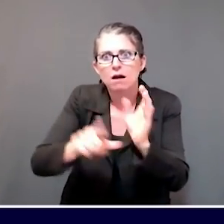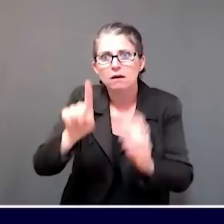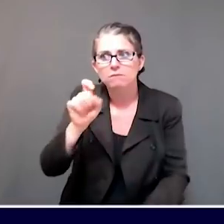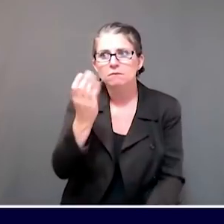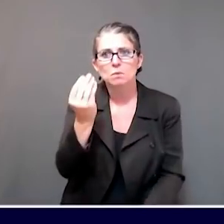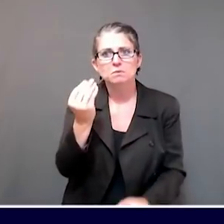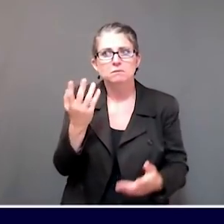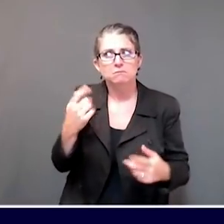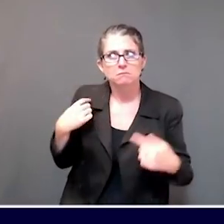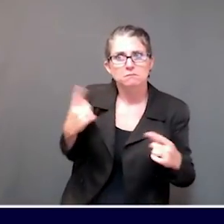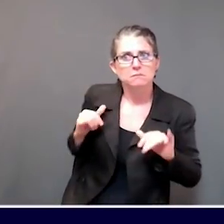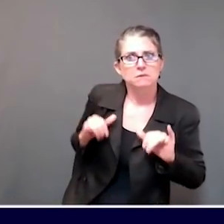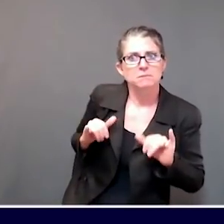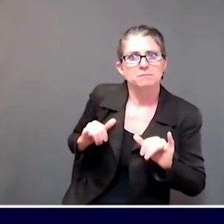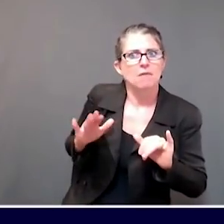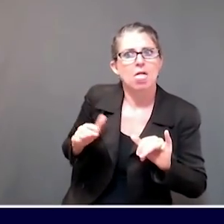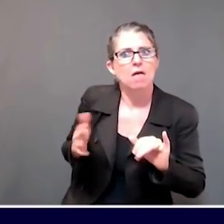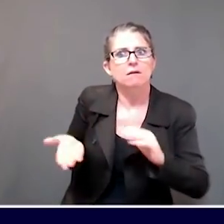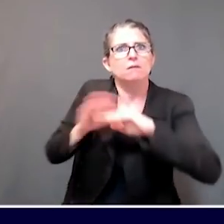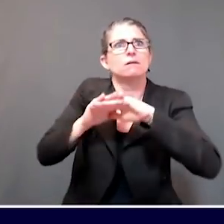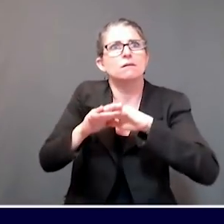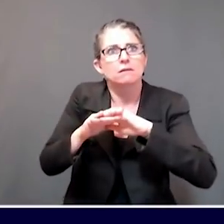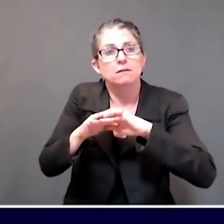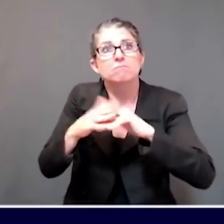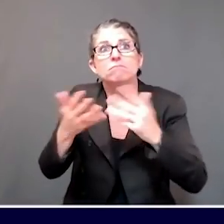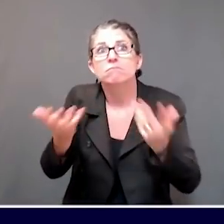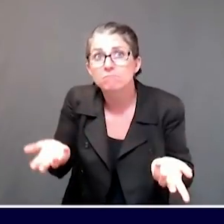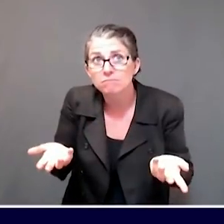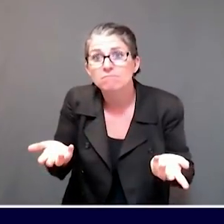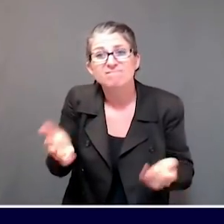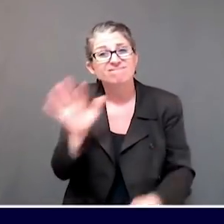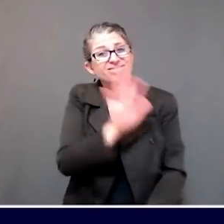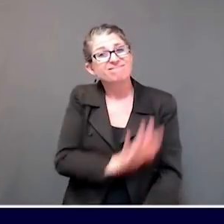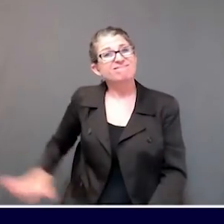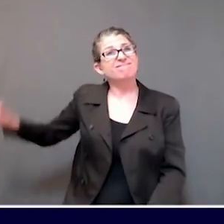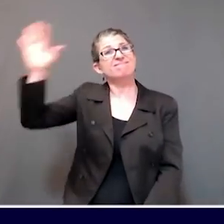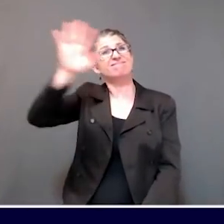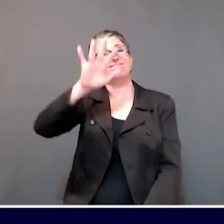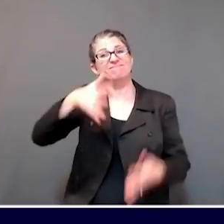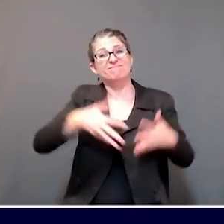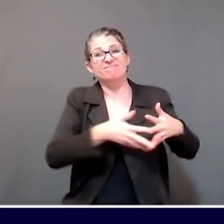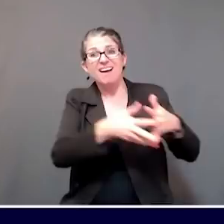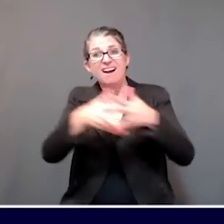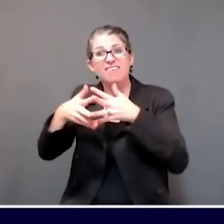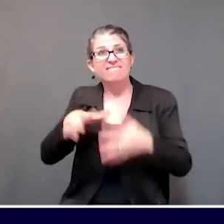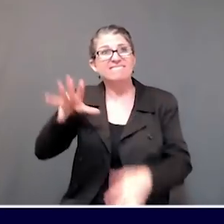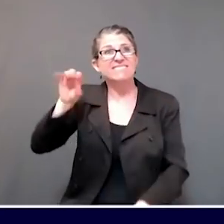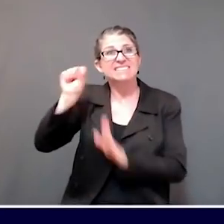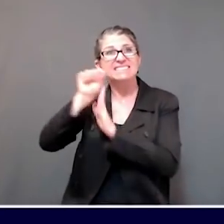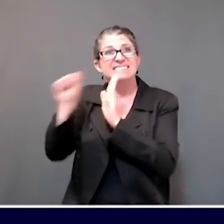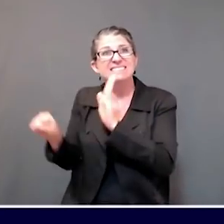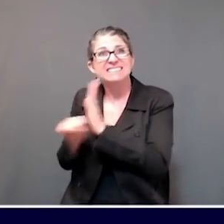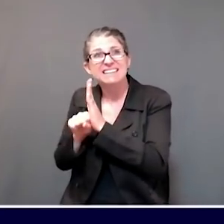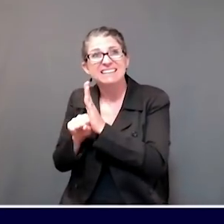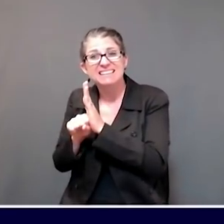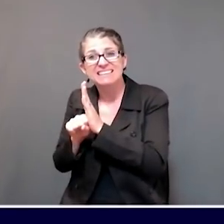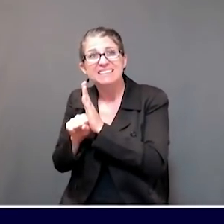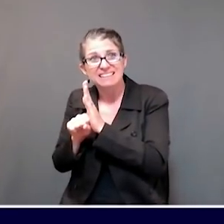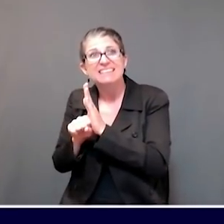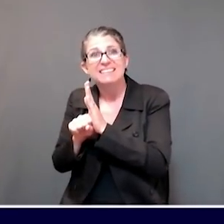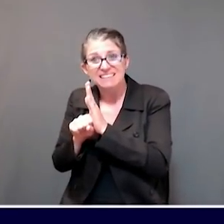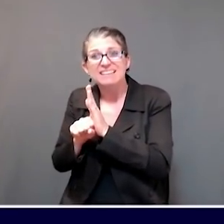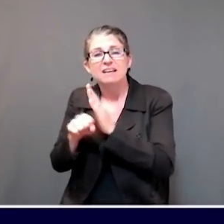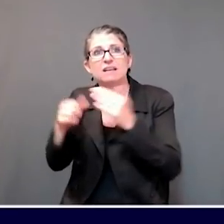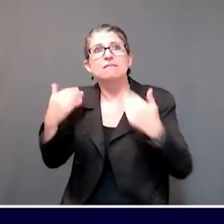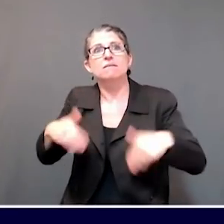in cases. That's welcoming news. That's welcome news. It's encouraging news. I'm very